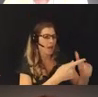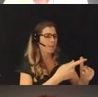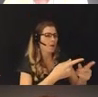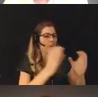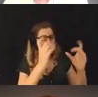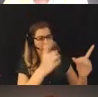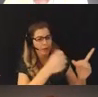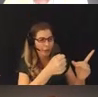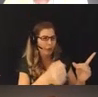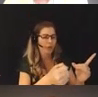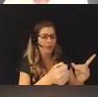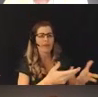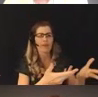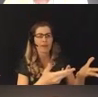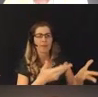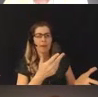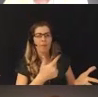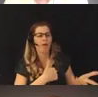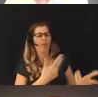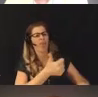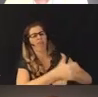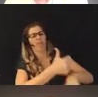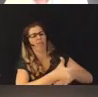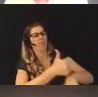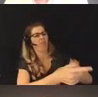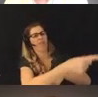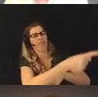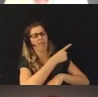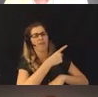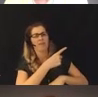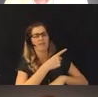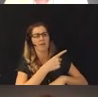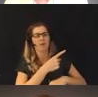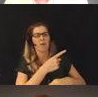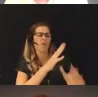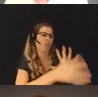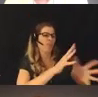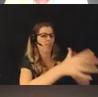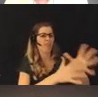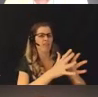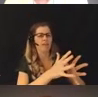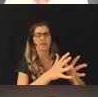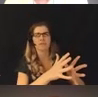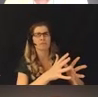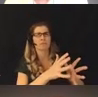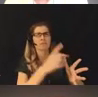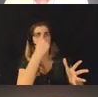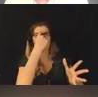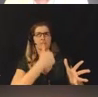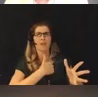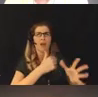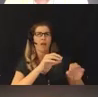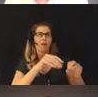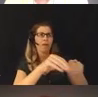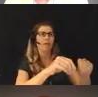with our students, we blame them or we try to reason with them. But if we know how to take care of them, they will grow